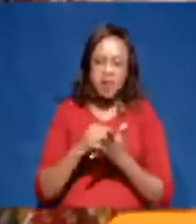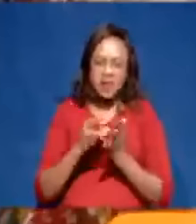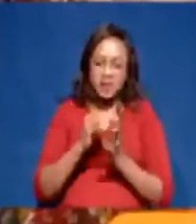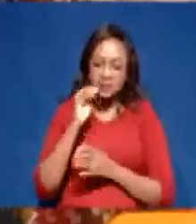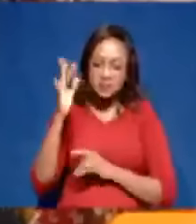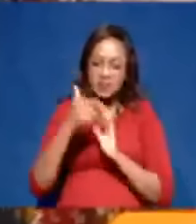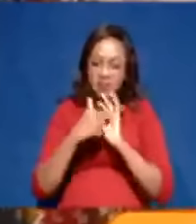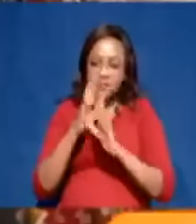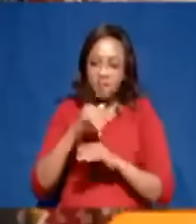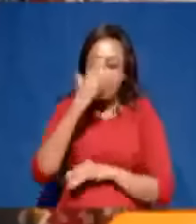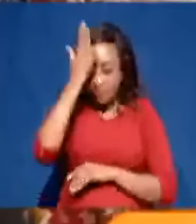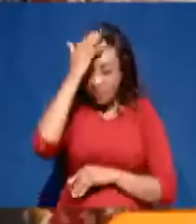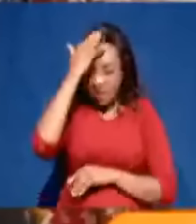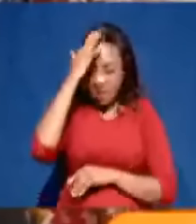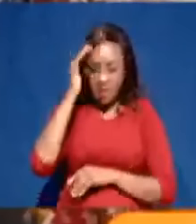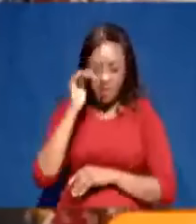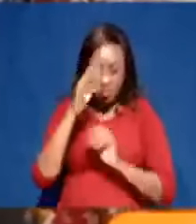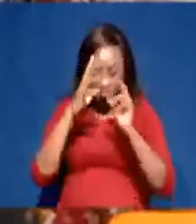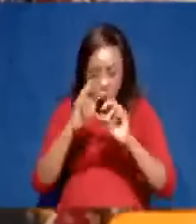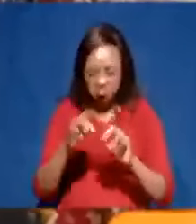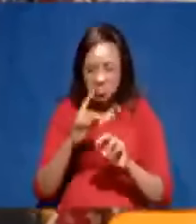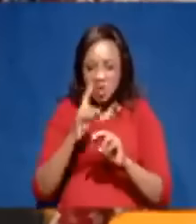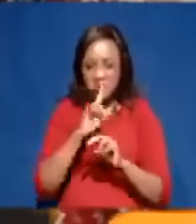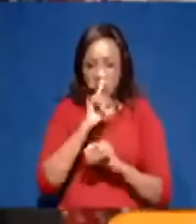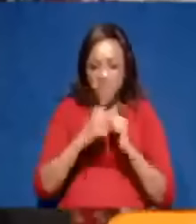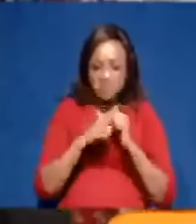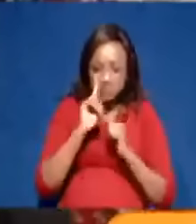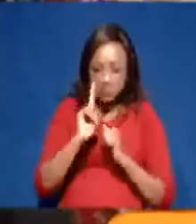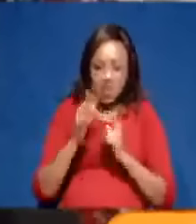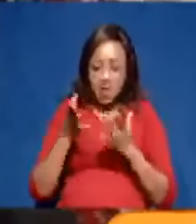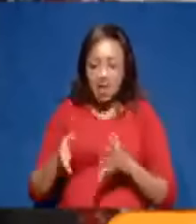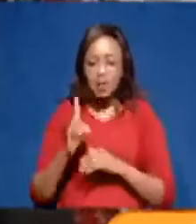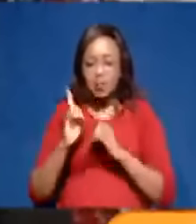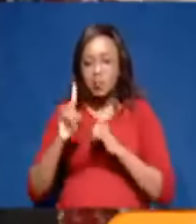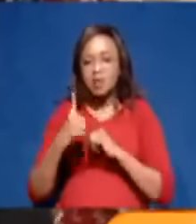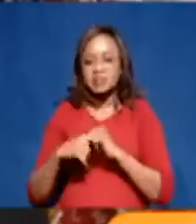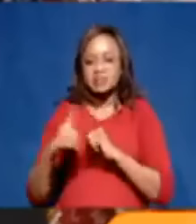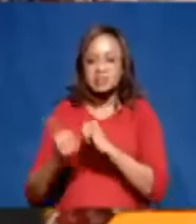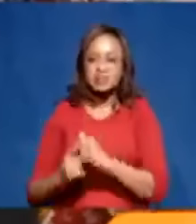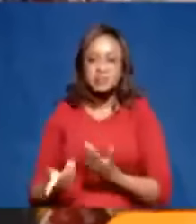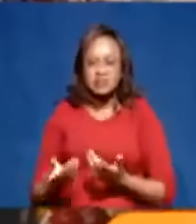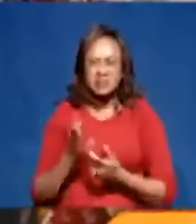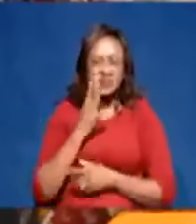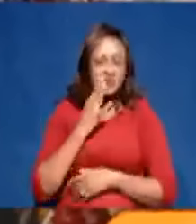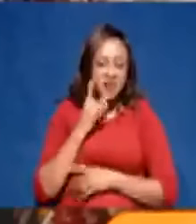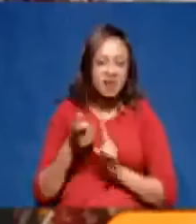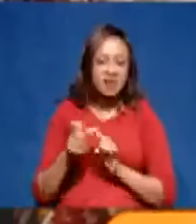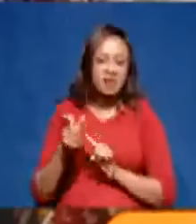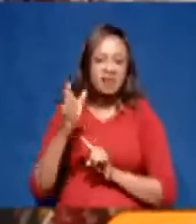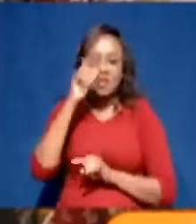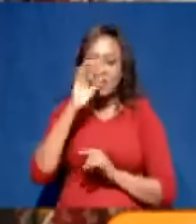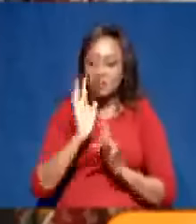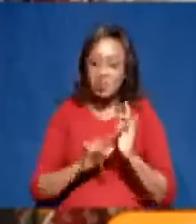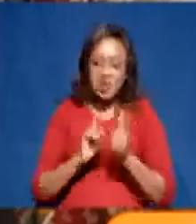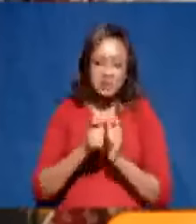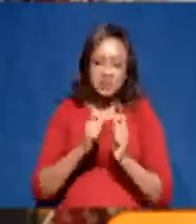Monday ukiulizia dola ikianza ilikuwa 161 sasa iko 166 every day inaenda juu. Uwezi ongeza hizi mizigo